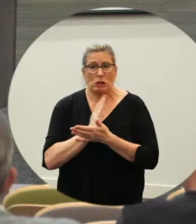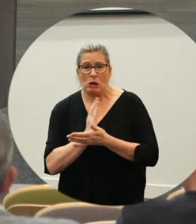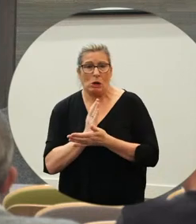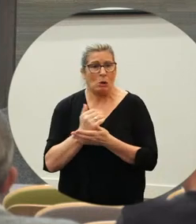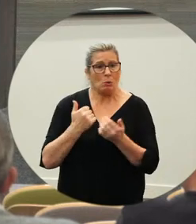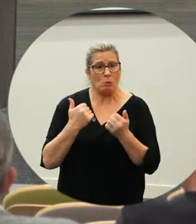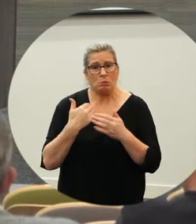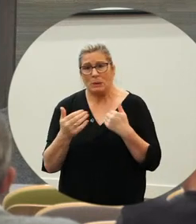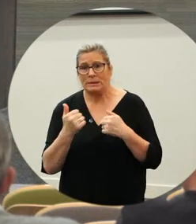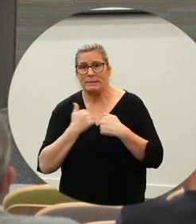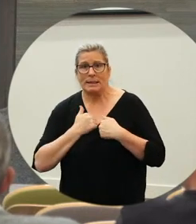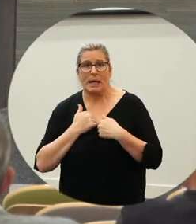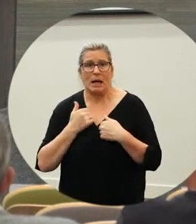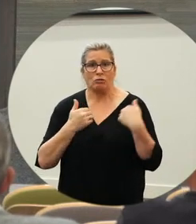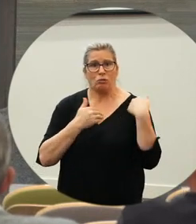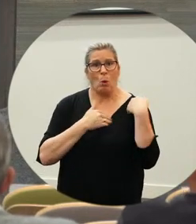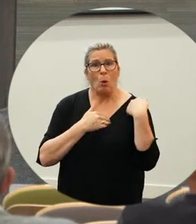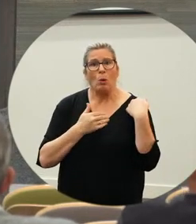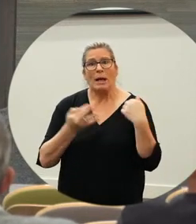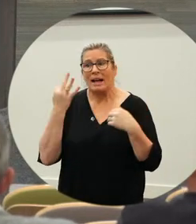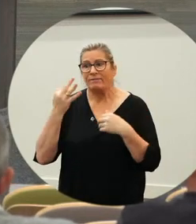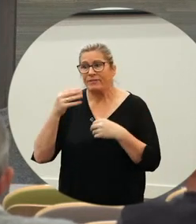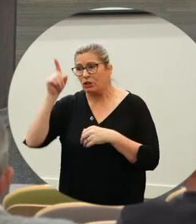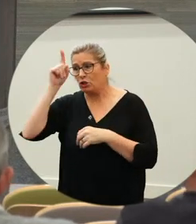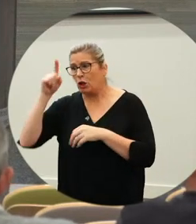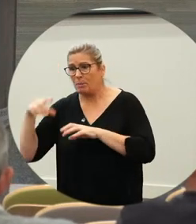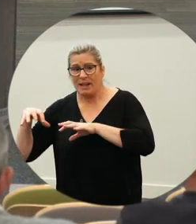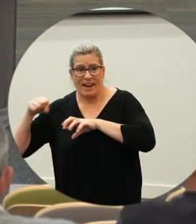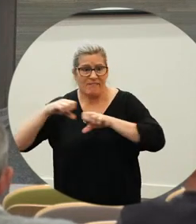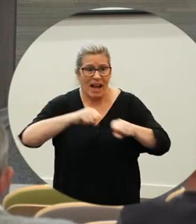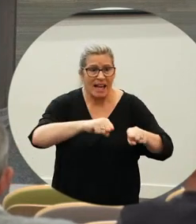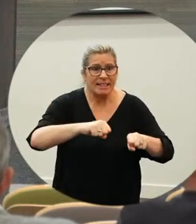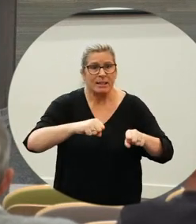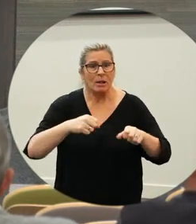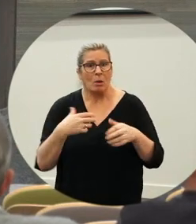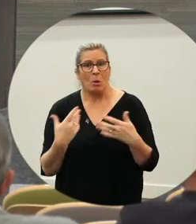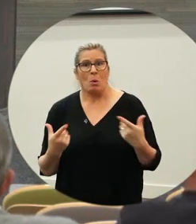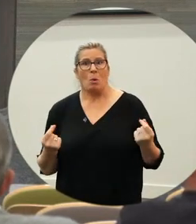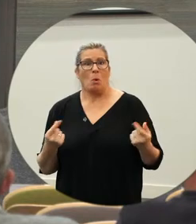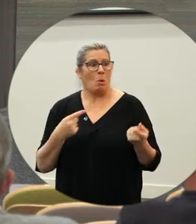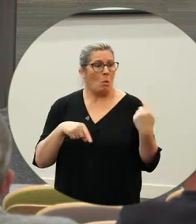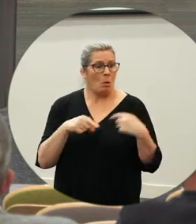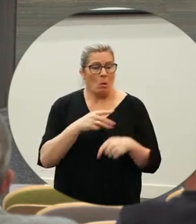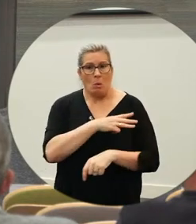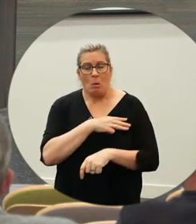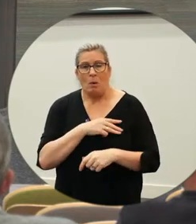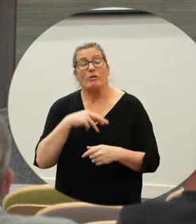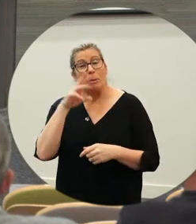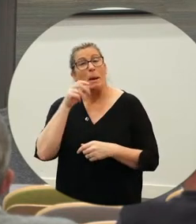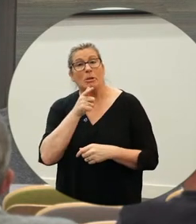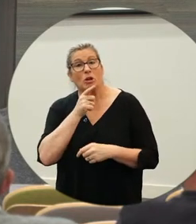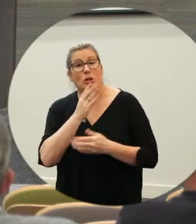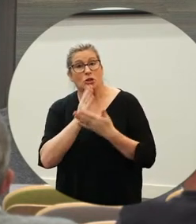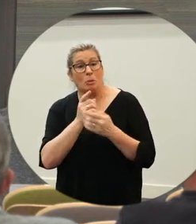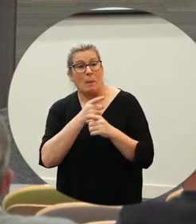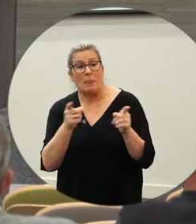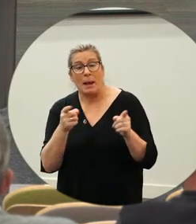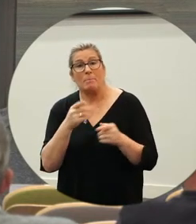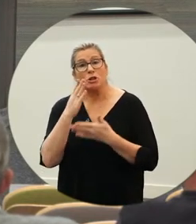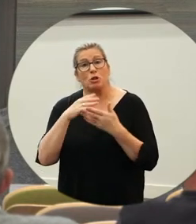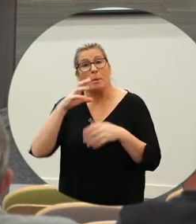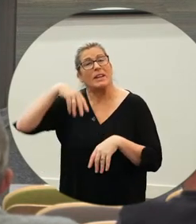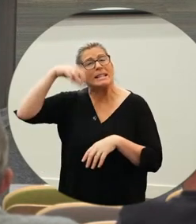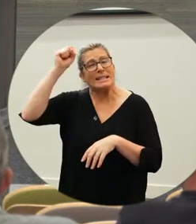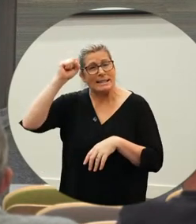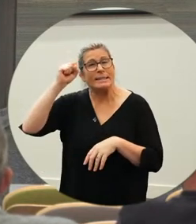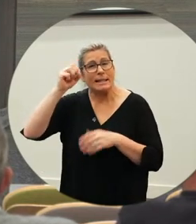there was to be a German invasion. I do remember talking to some of them, and some of the senior members